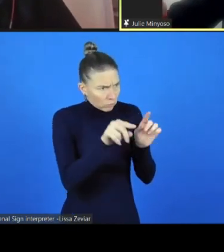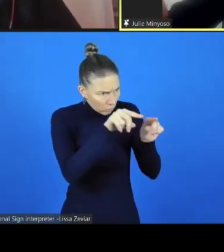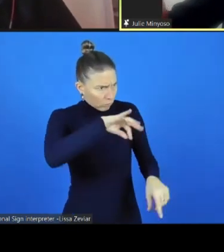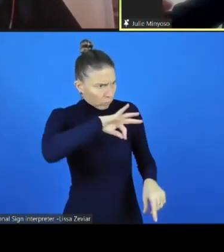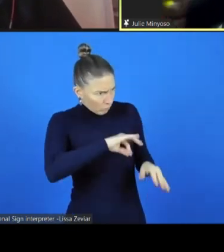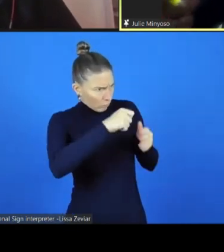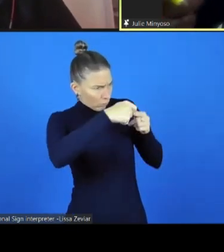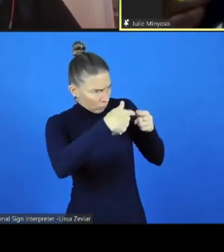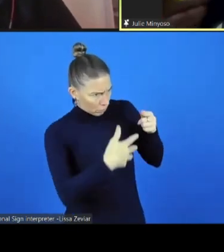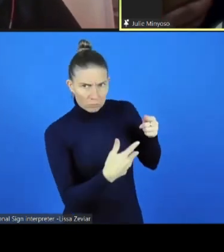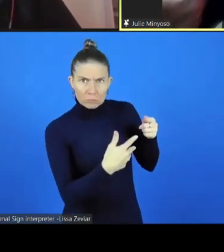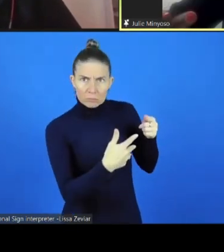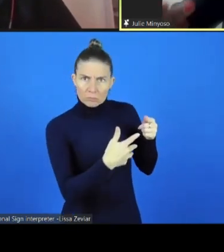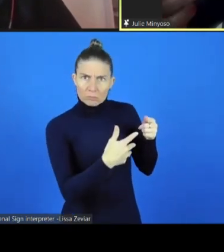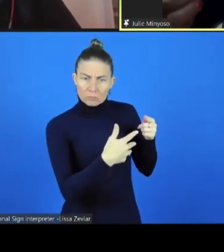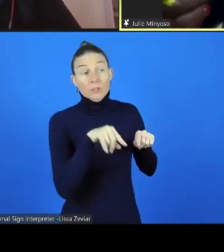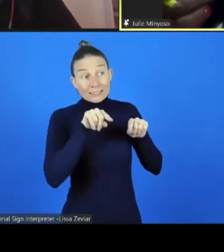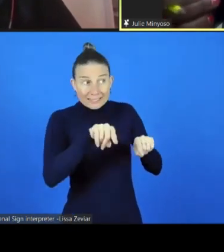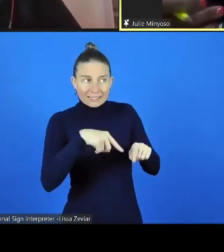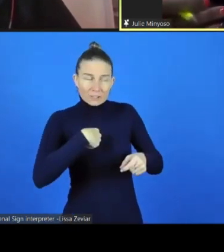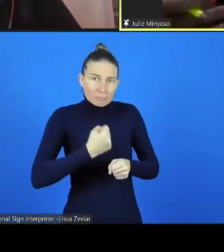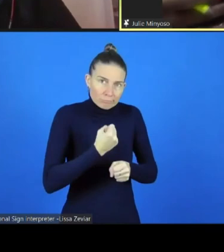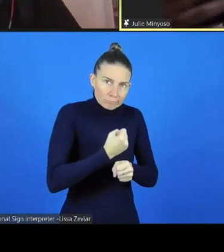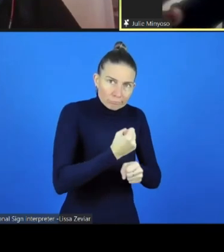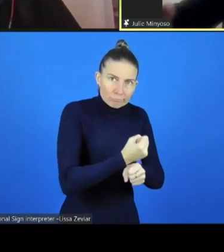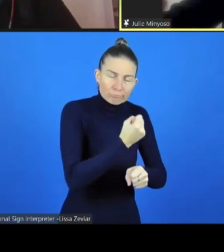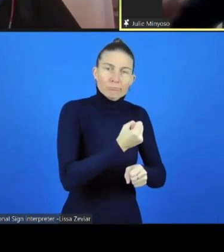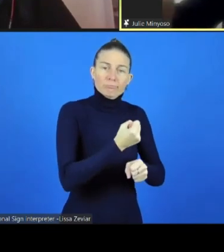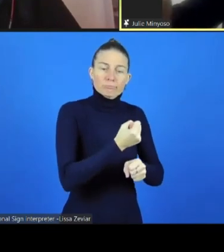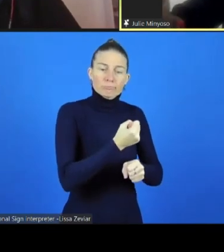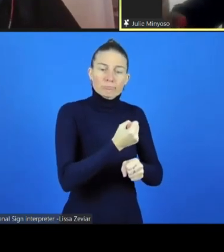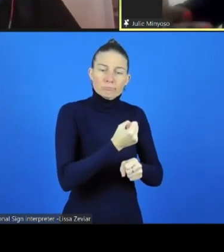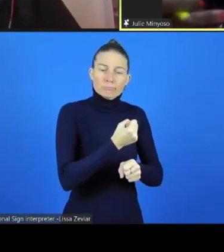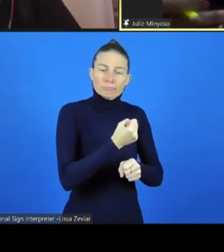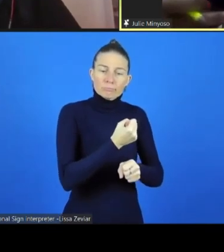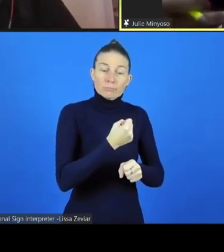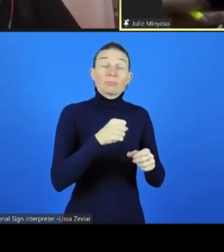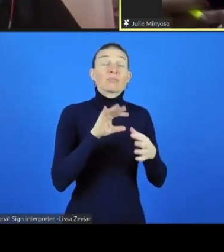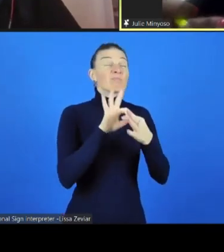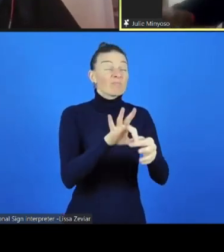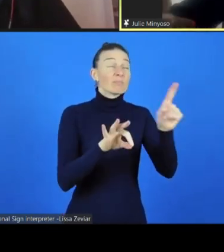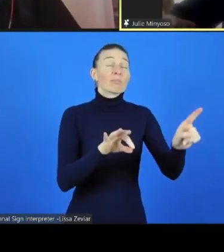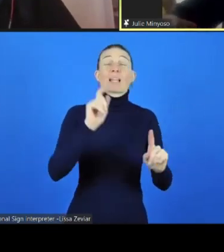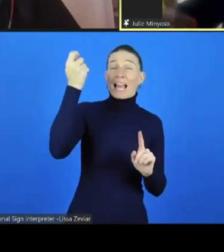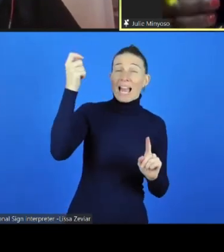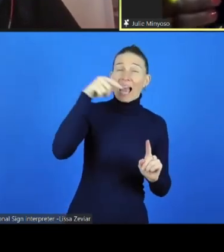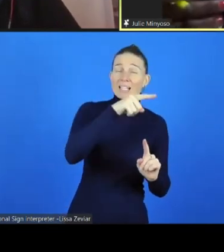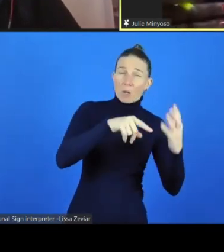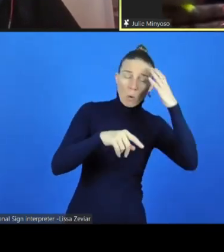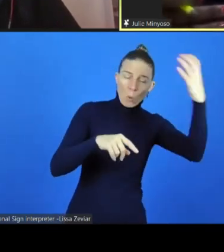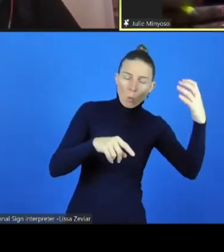that is something we are working on between, you know, the Kenya Revenue Authority and the other stakeholders to ensure